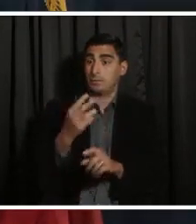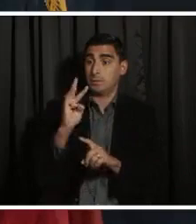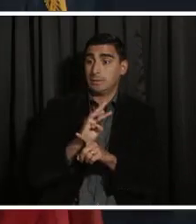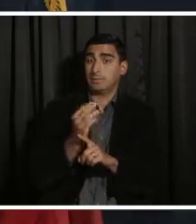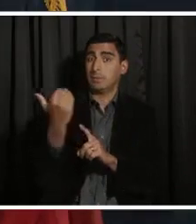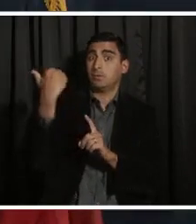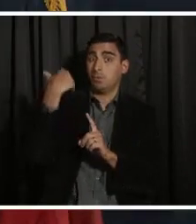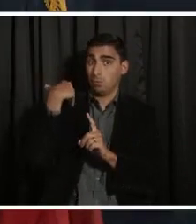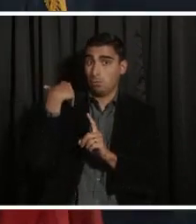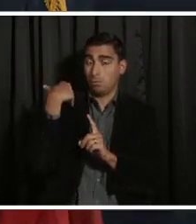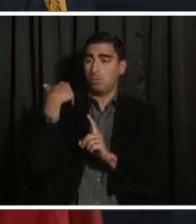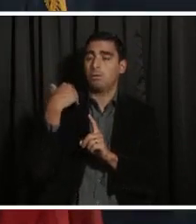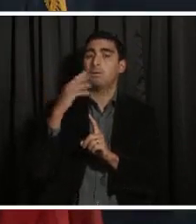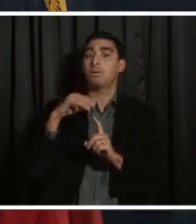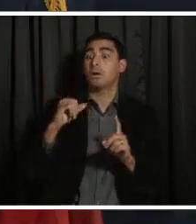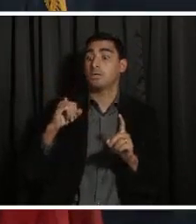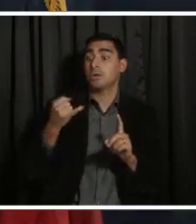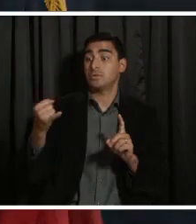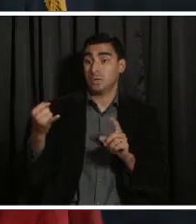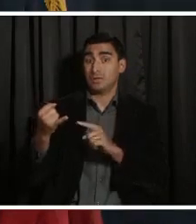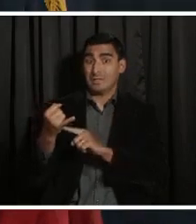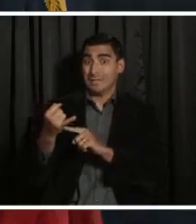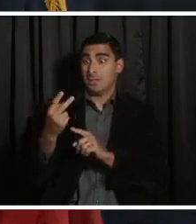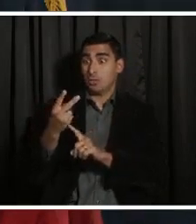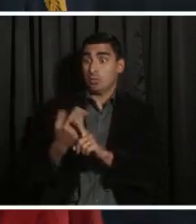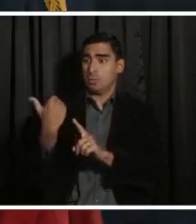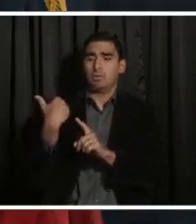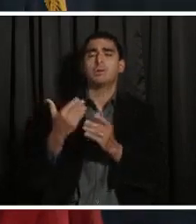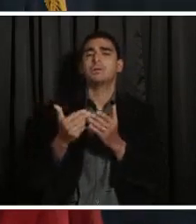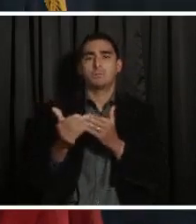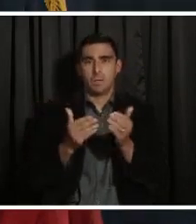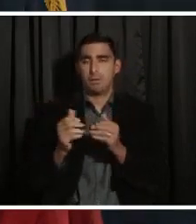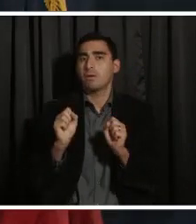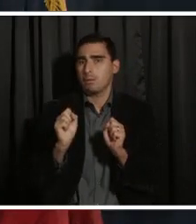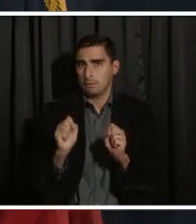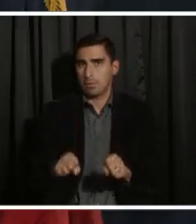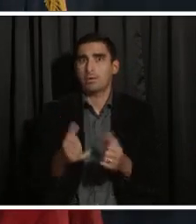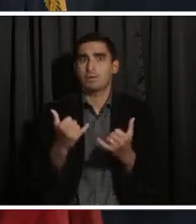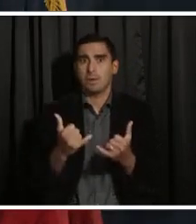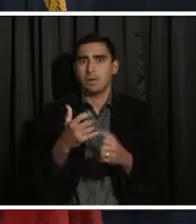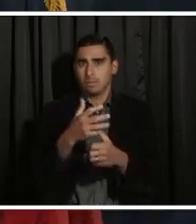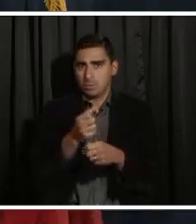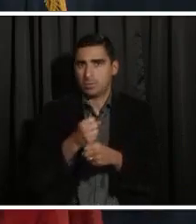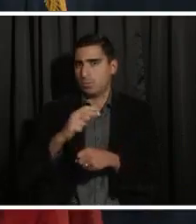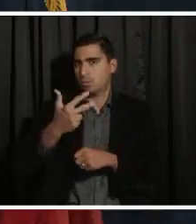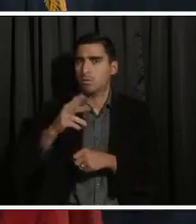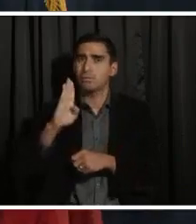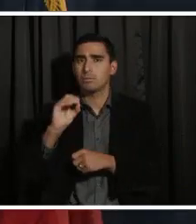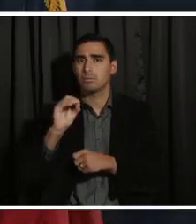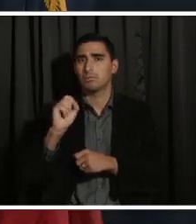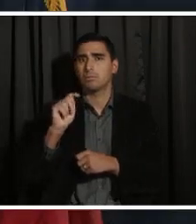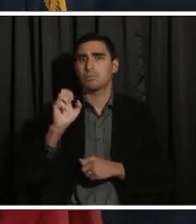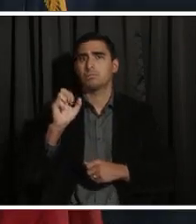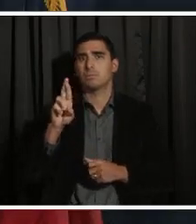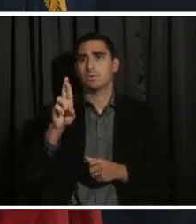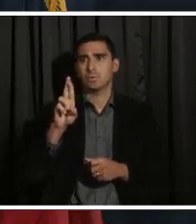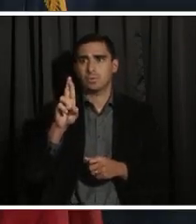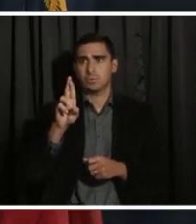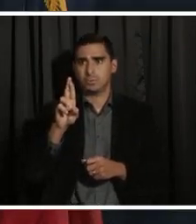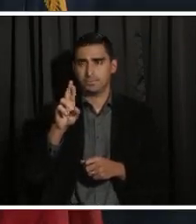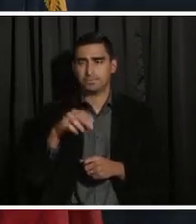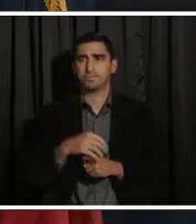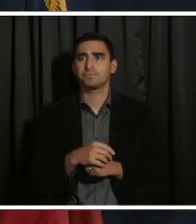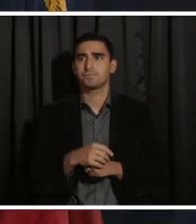who got Johnson & Johnson even 2 months ago. It's important to get the booster. I'm hopeful those recommendations will also allow, as the